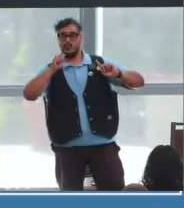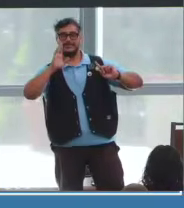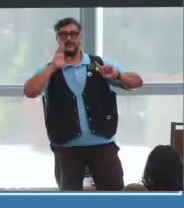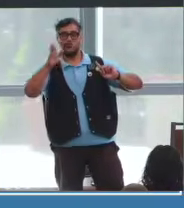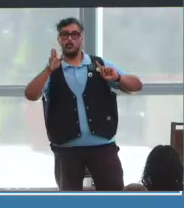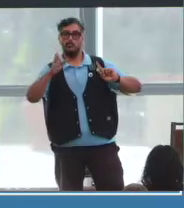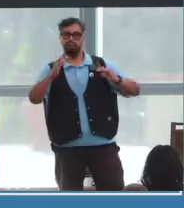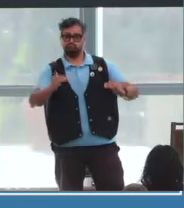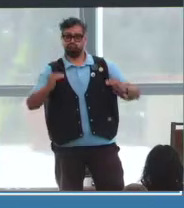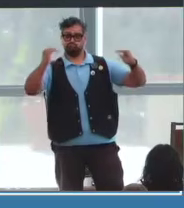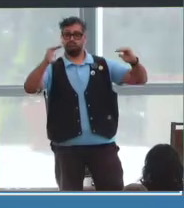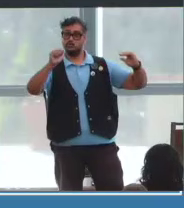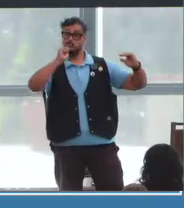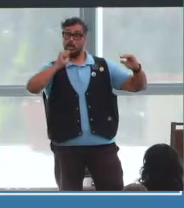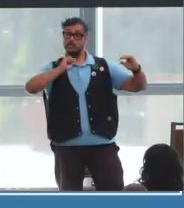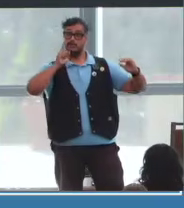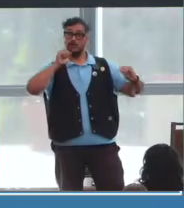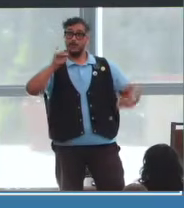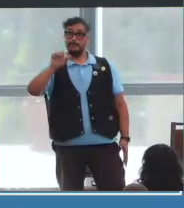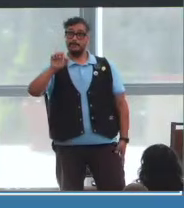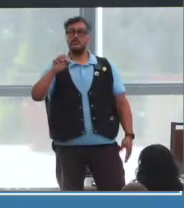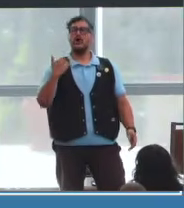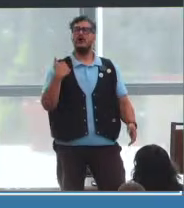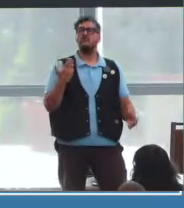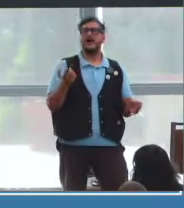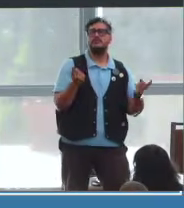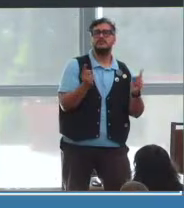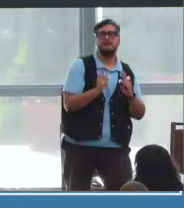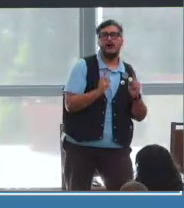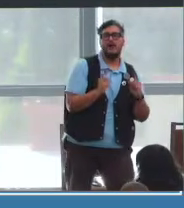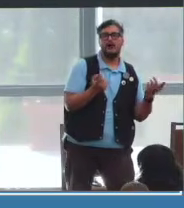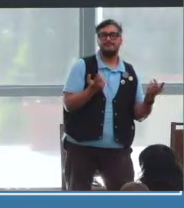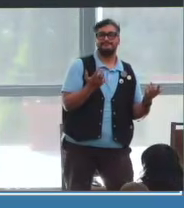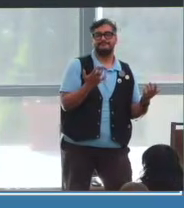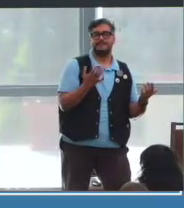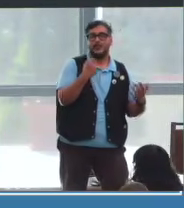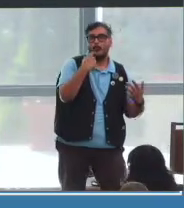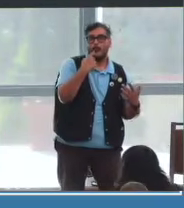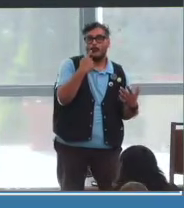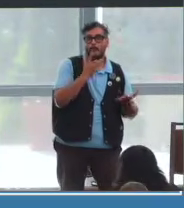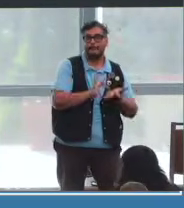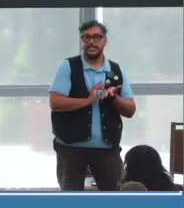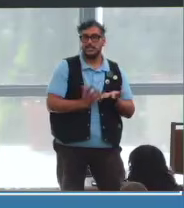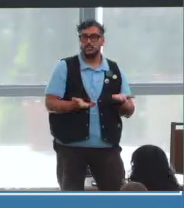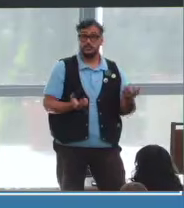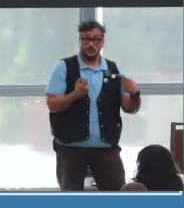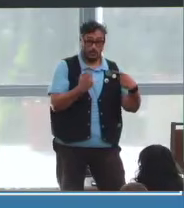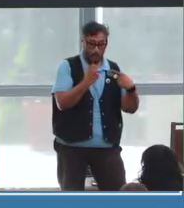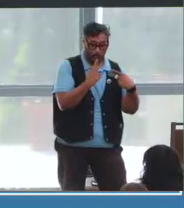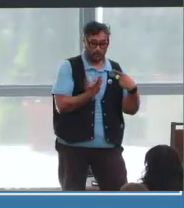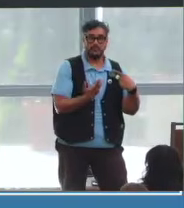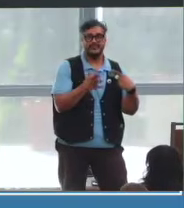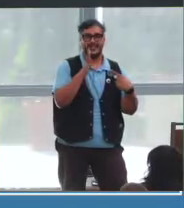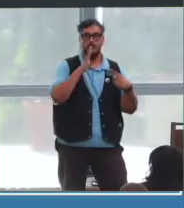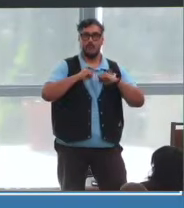immune tolerance. And there are also small oral medications that are oral